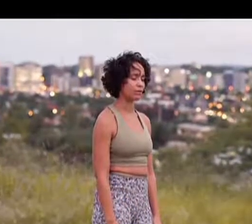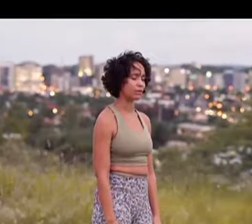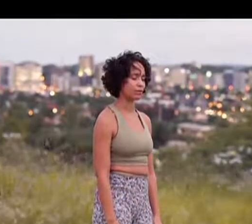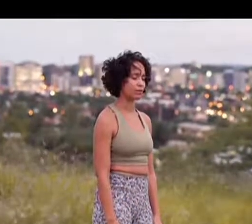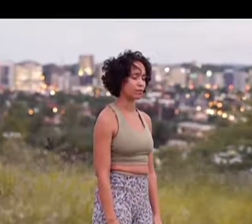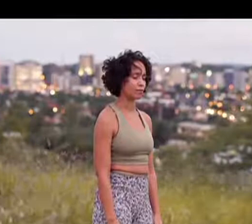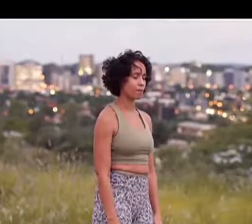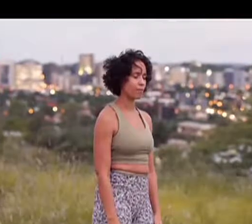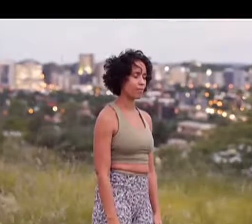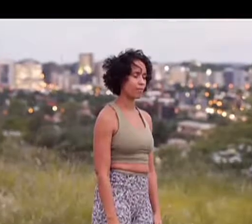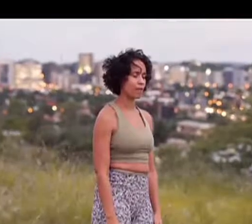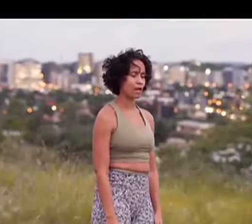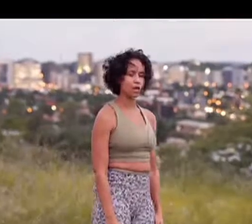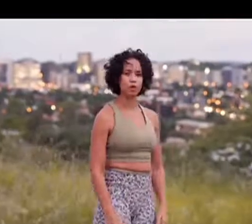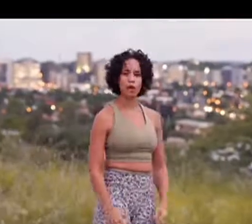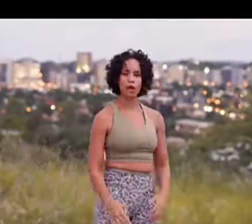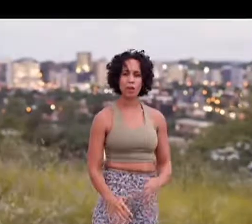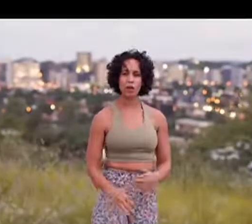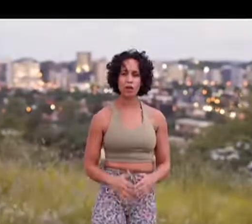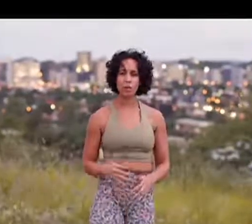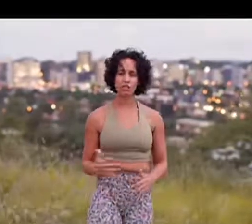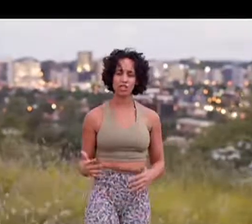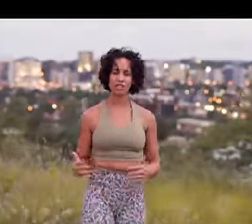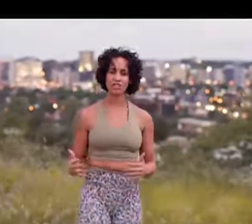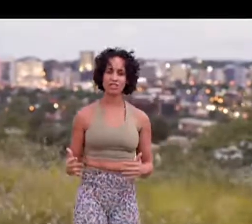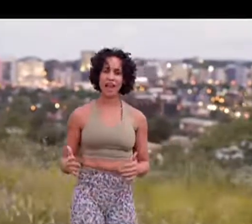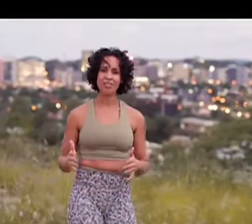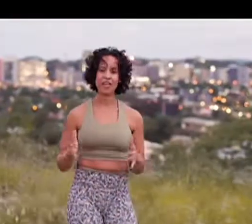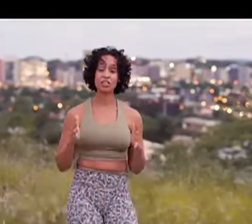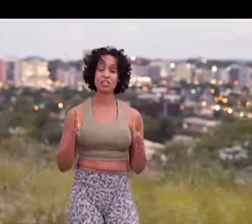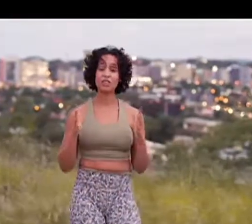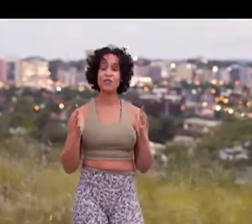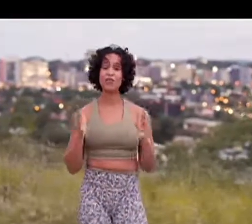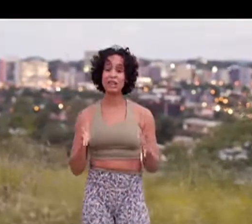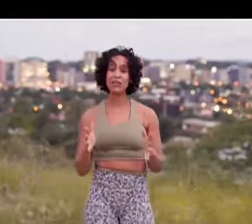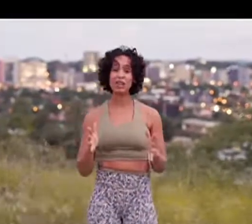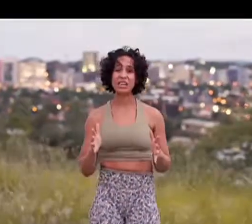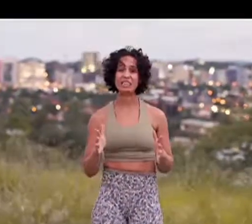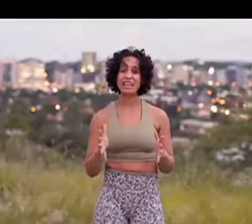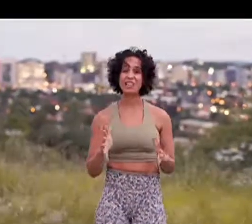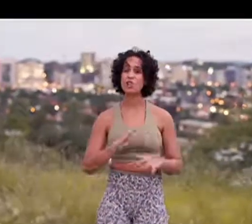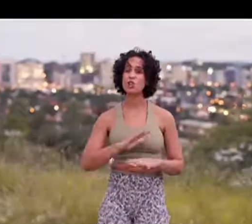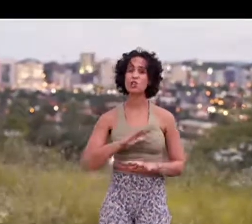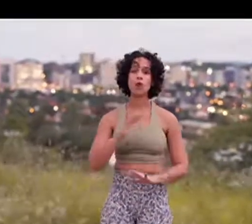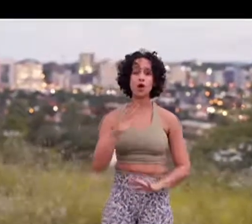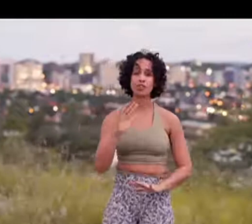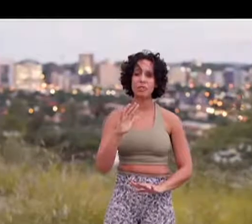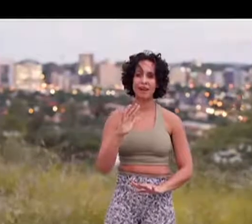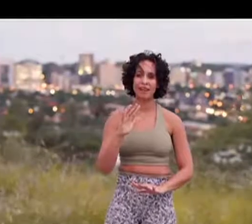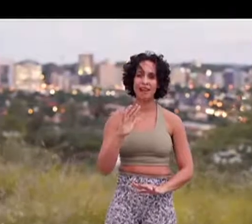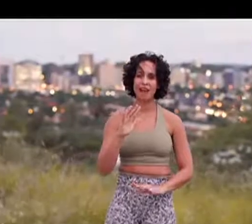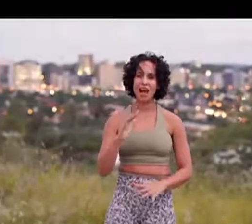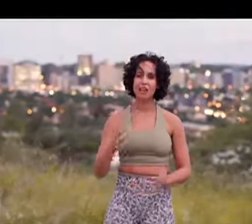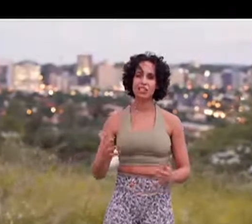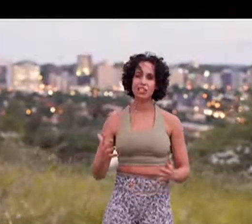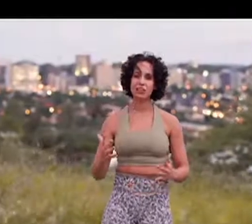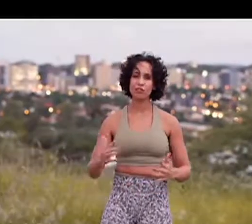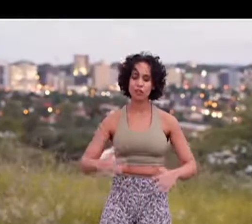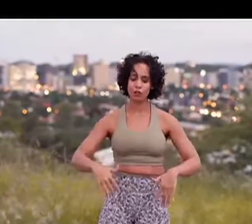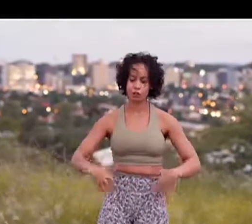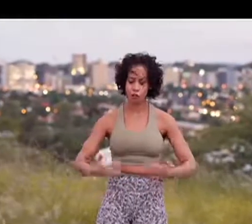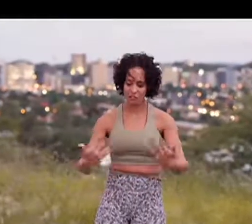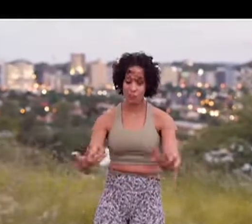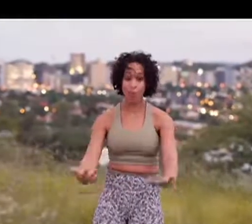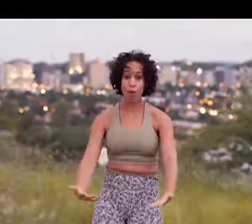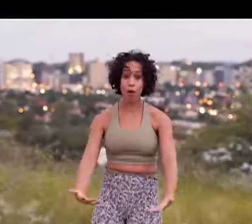ground. Do a couple of repetitions, and that's going to really release tension throughout the back.